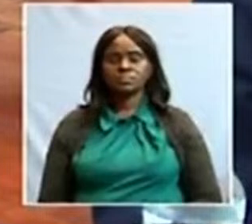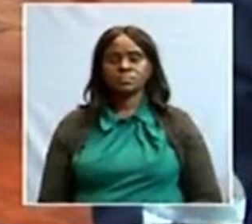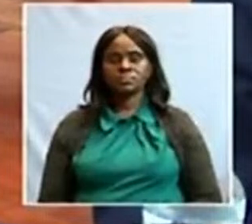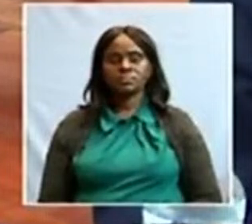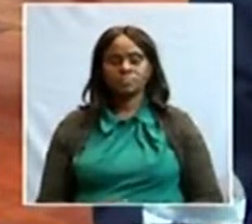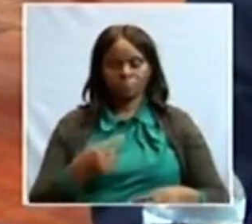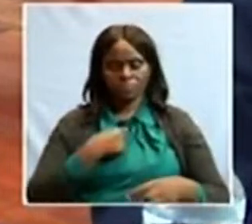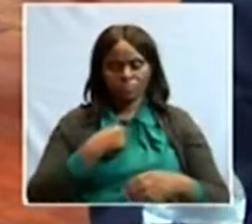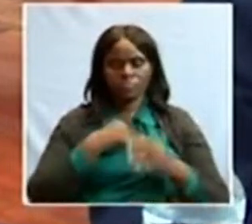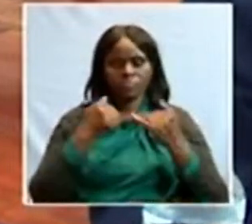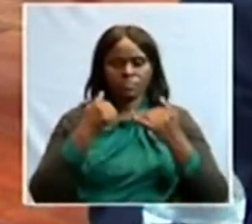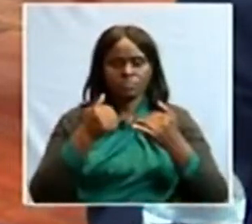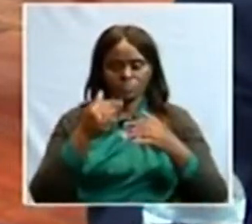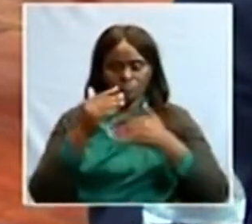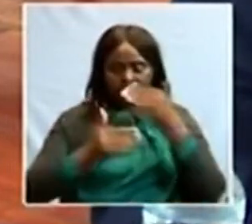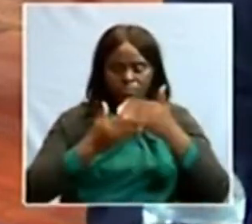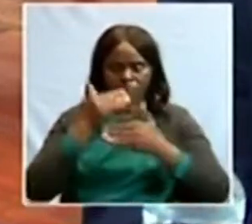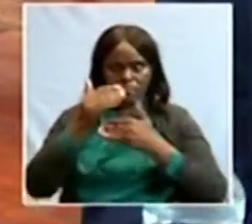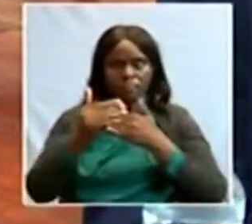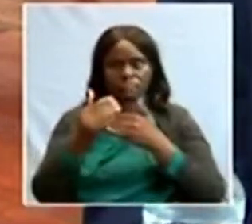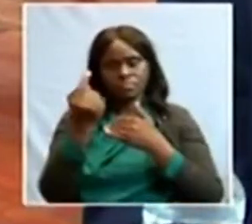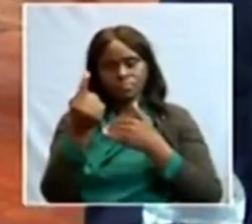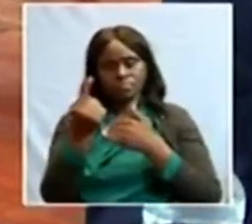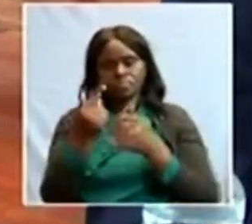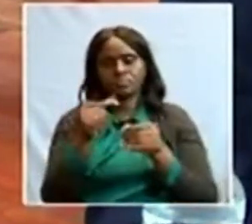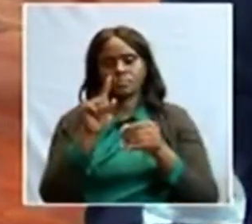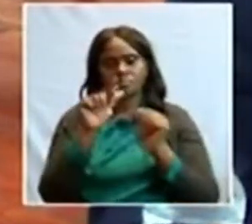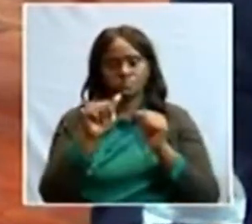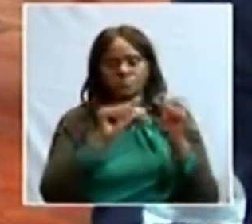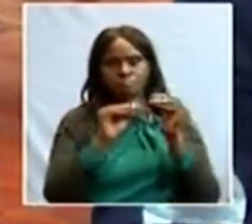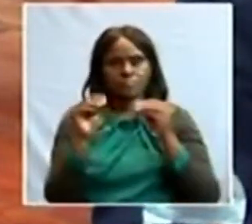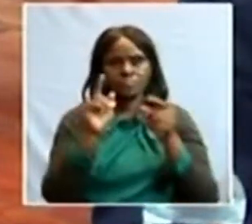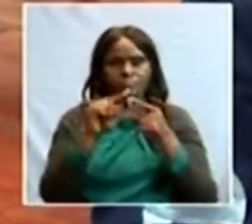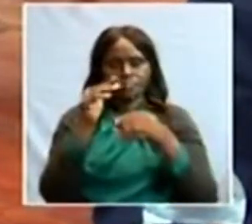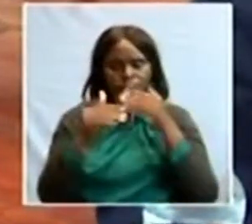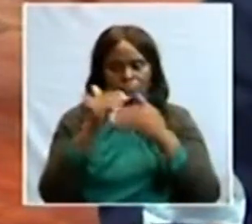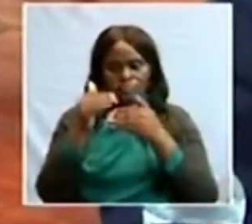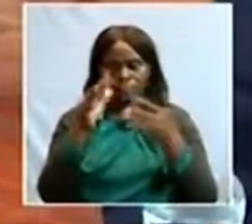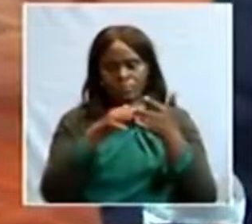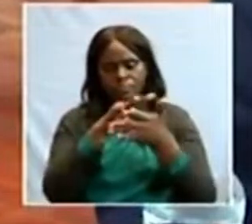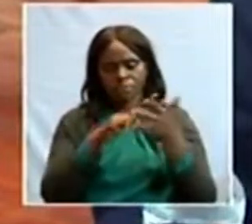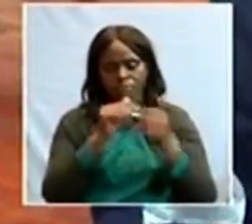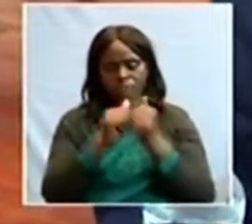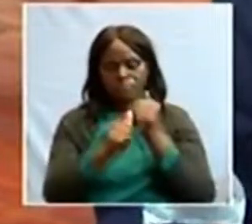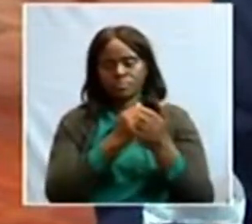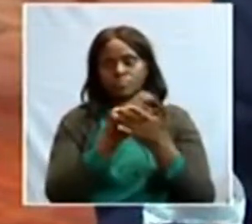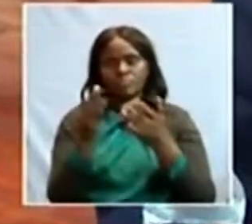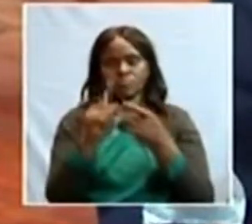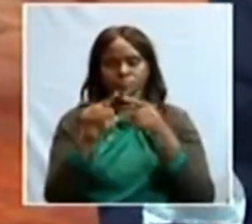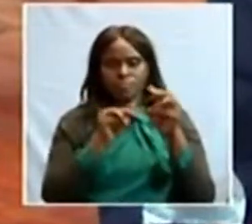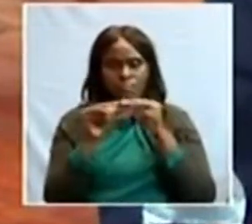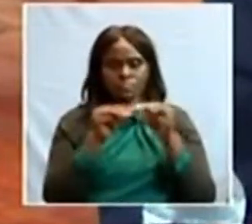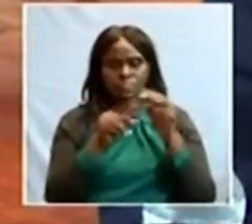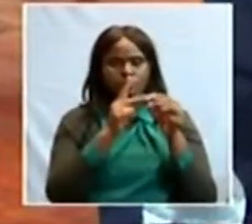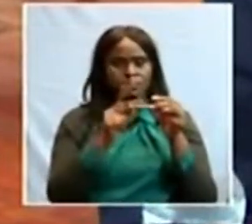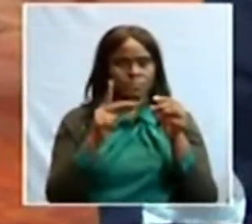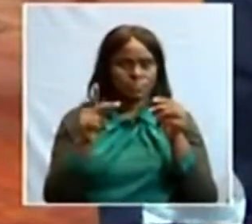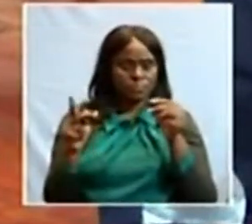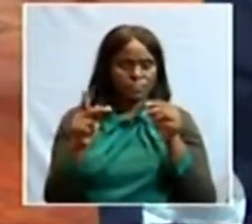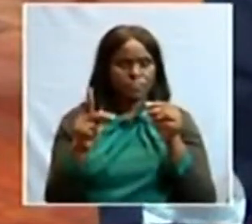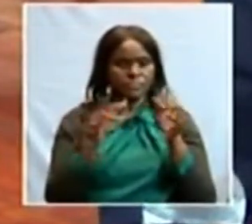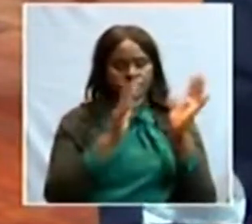Let me go to the next one. You can go to the next one. The next table, which is a failure to manage property,